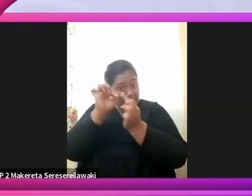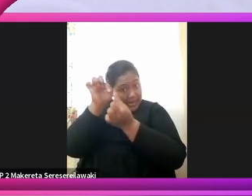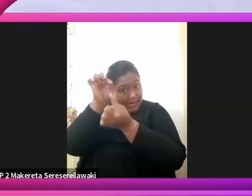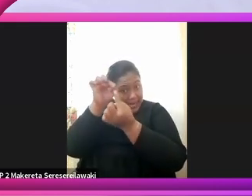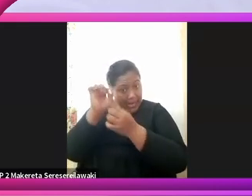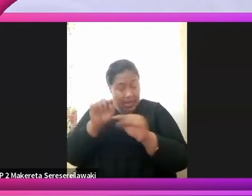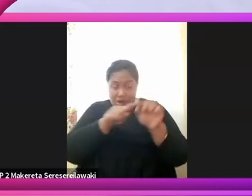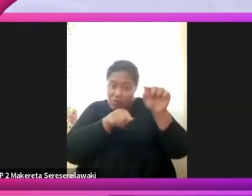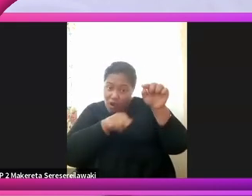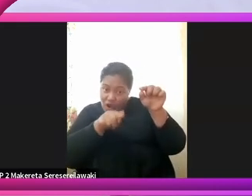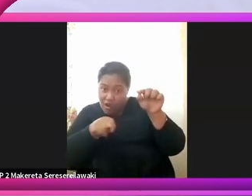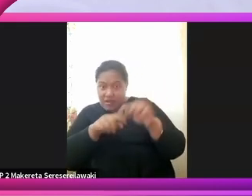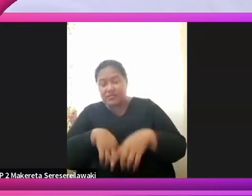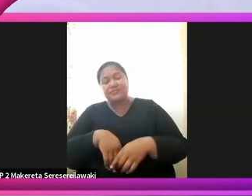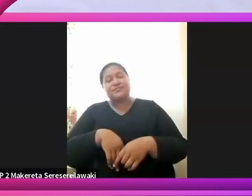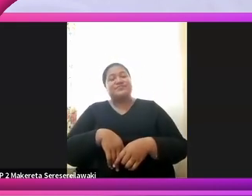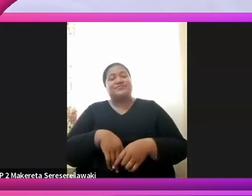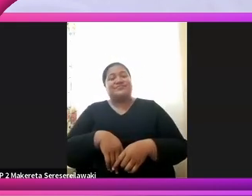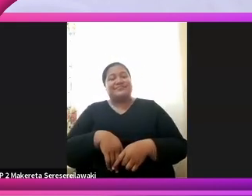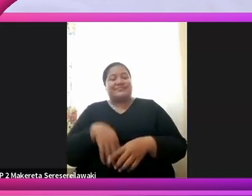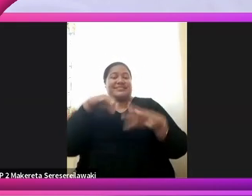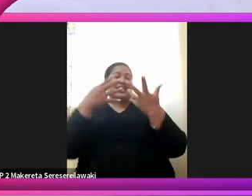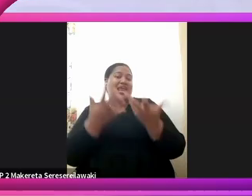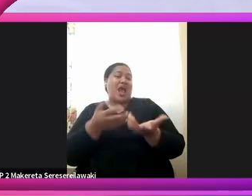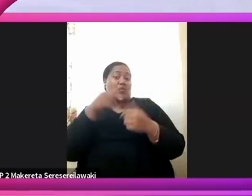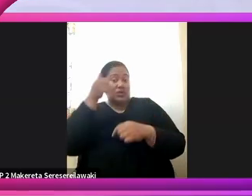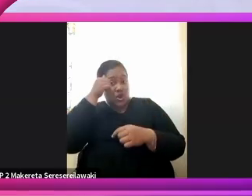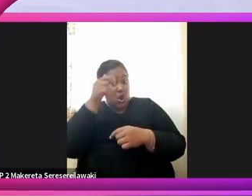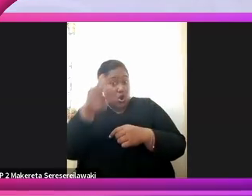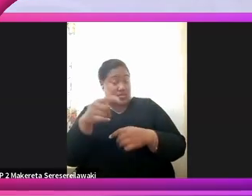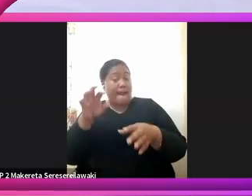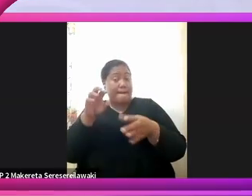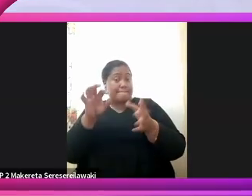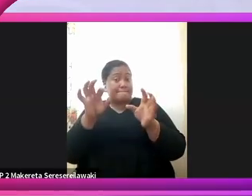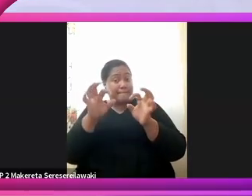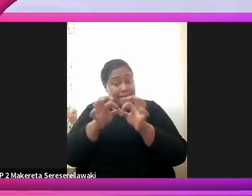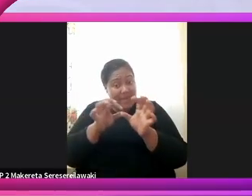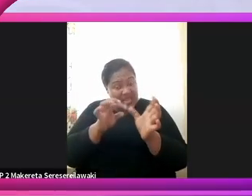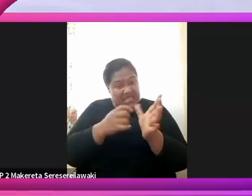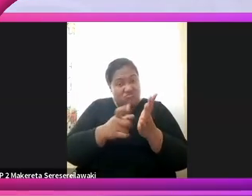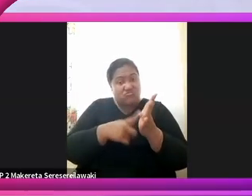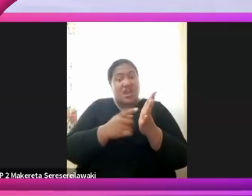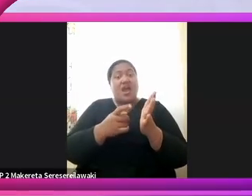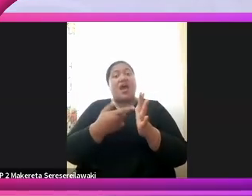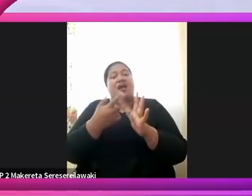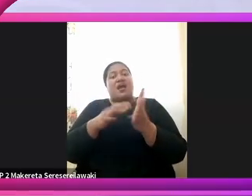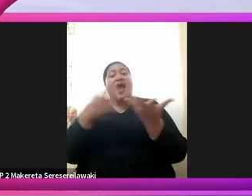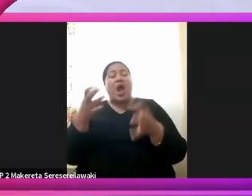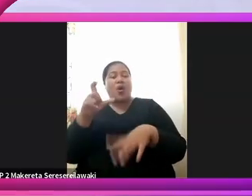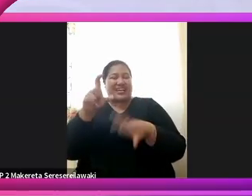all of that, all type of shapes. And how we know that they're bacteria, how they know they're chlamydia, because the shapes.